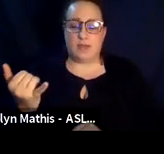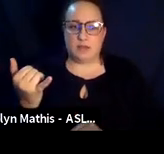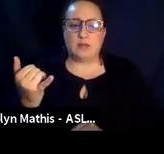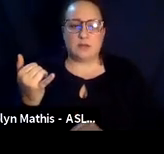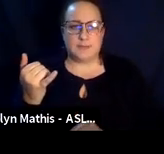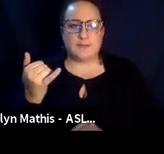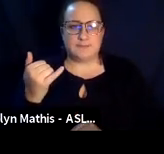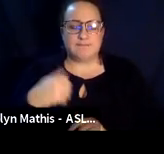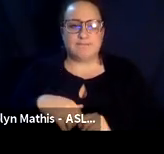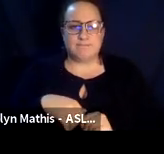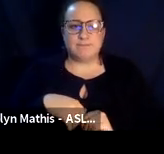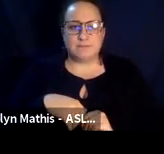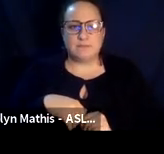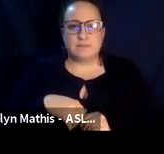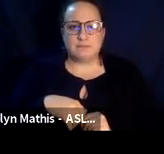is